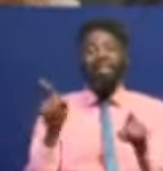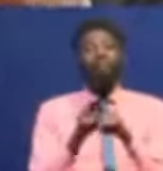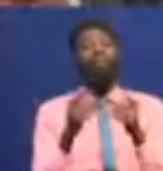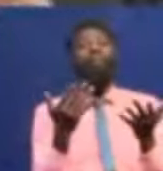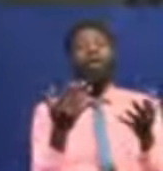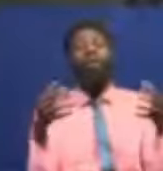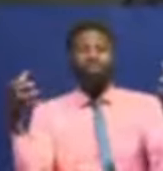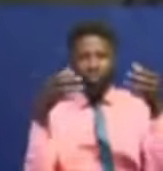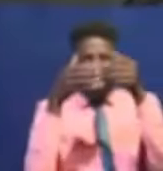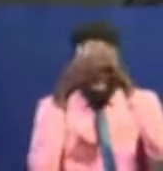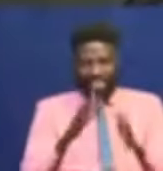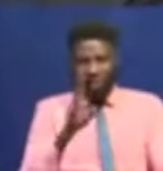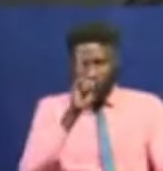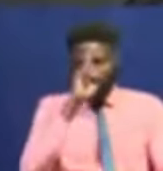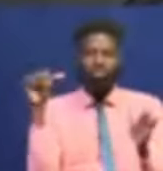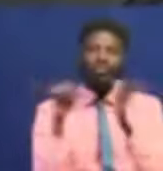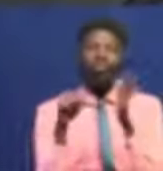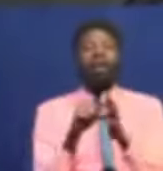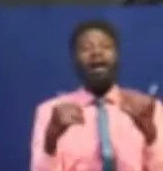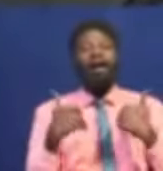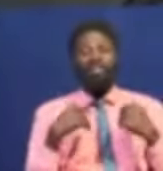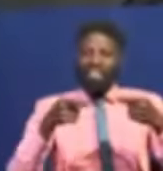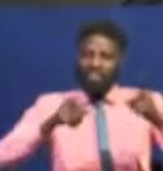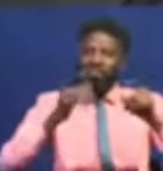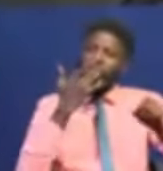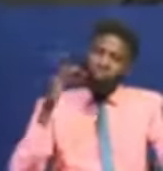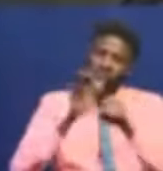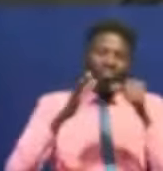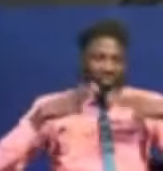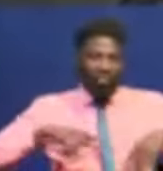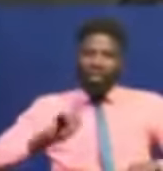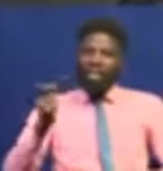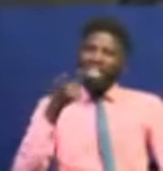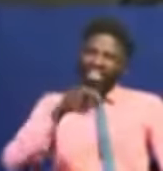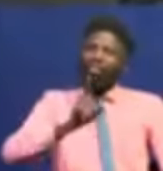the leadership of the police service. And you promised the people of Kenya that you're